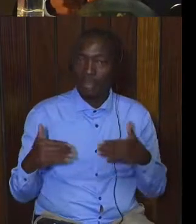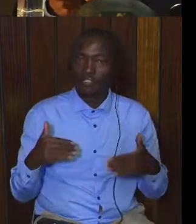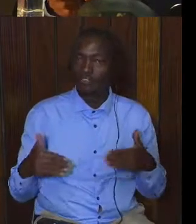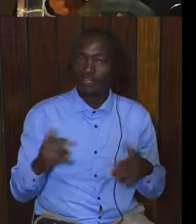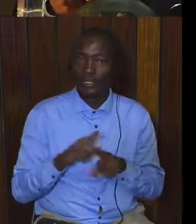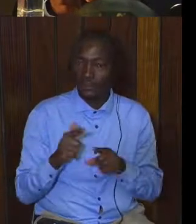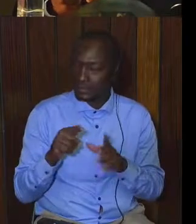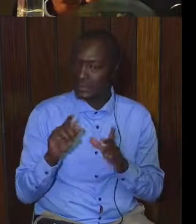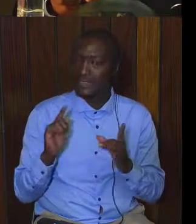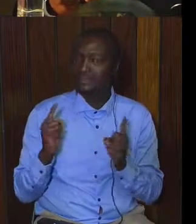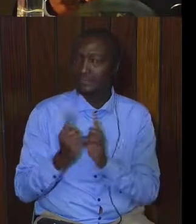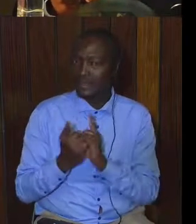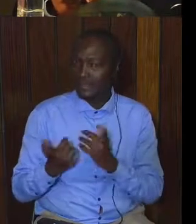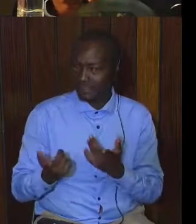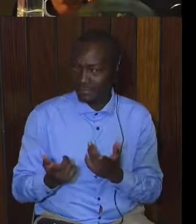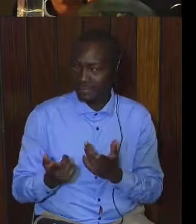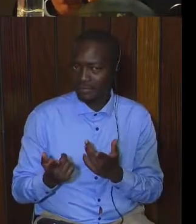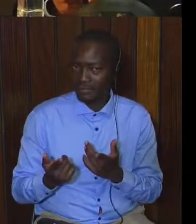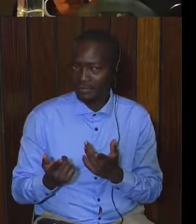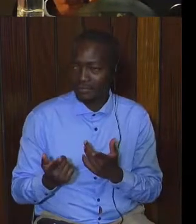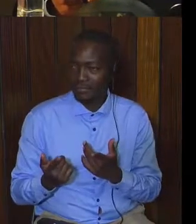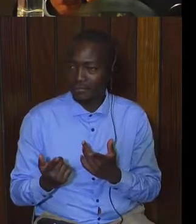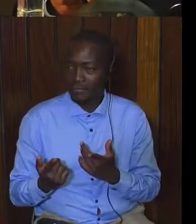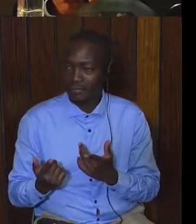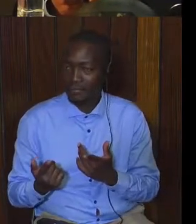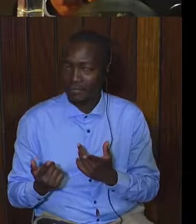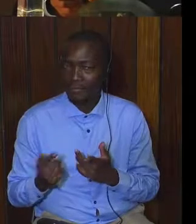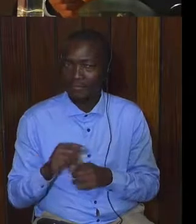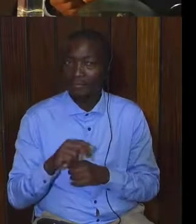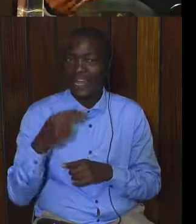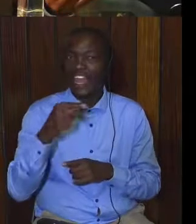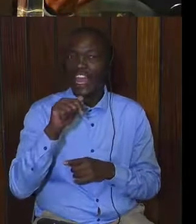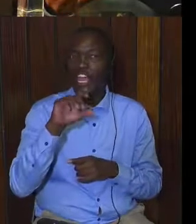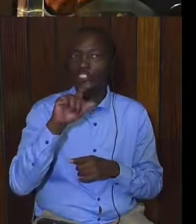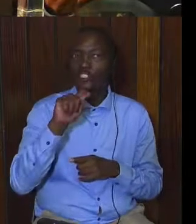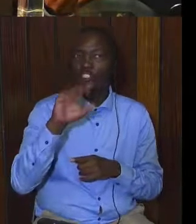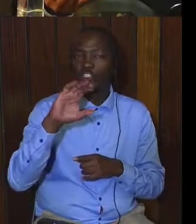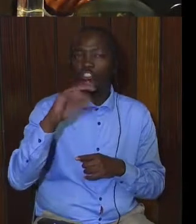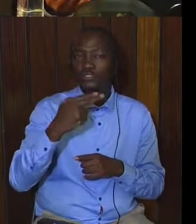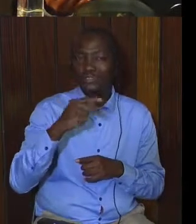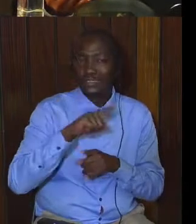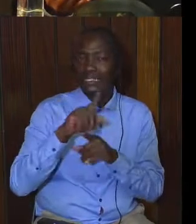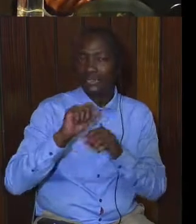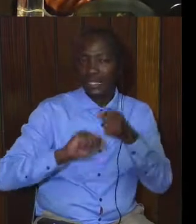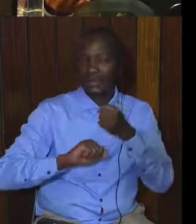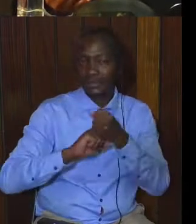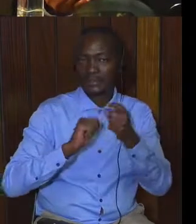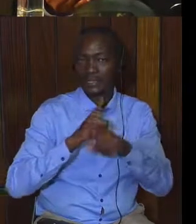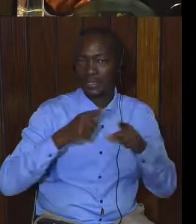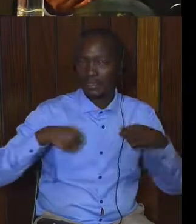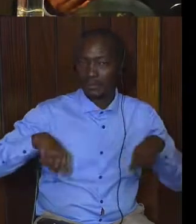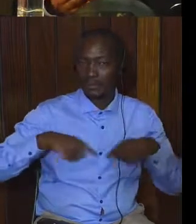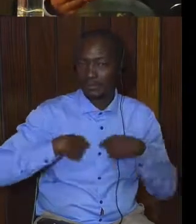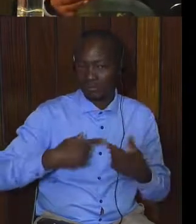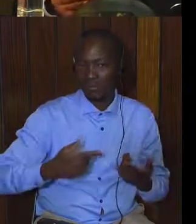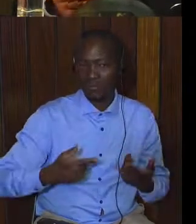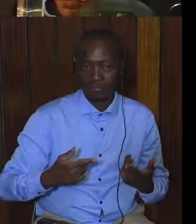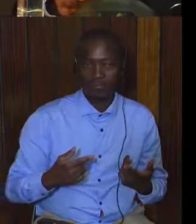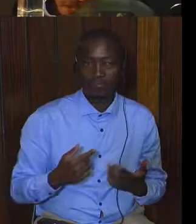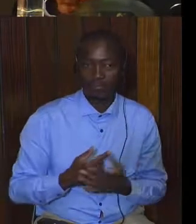Roads. Hedge is assisting us. We have